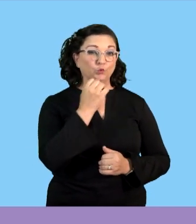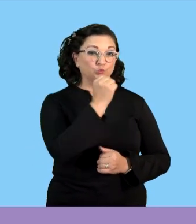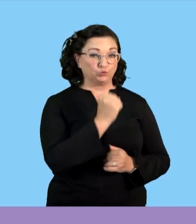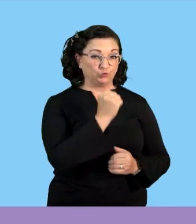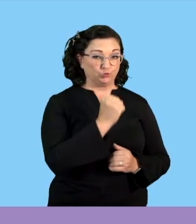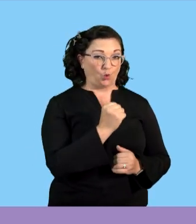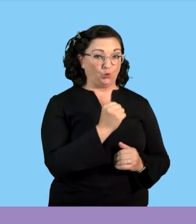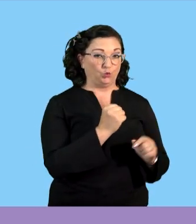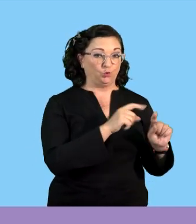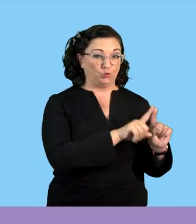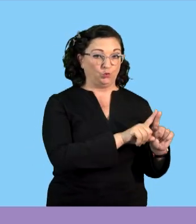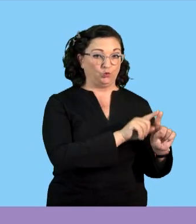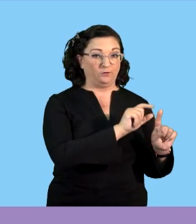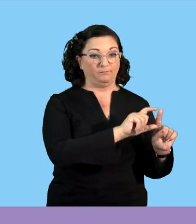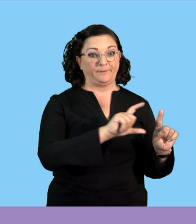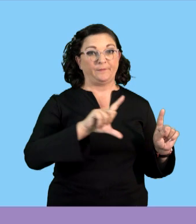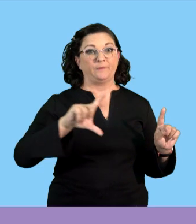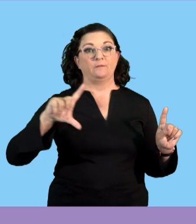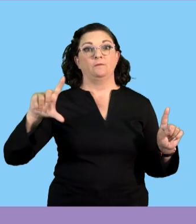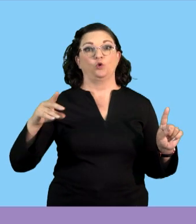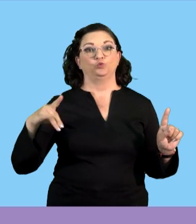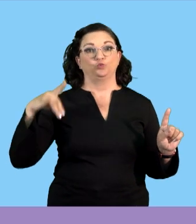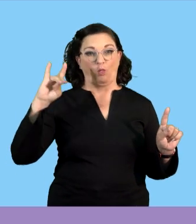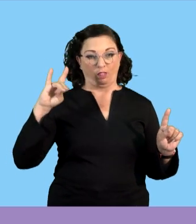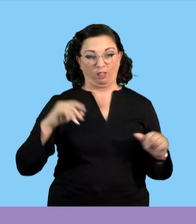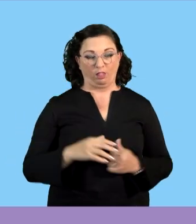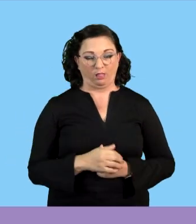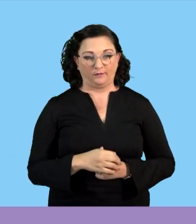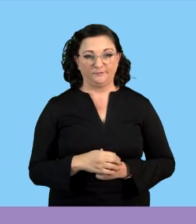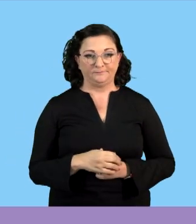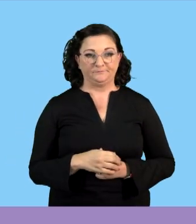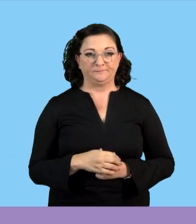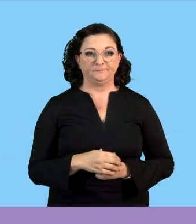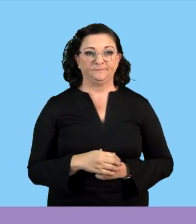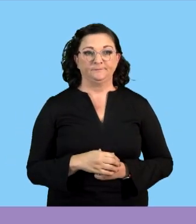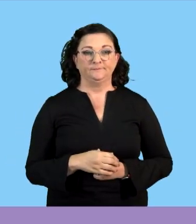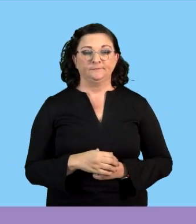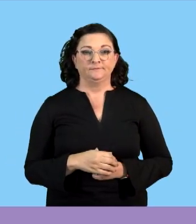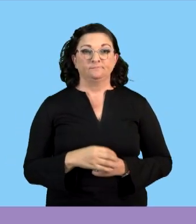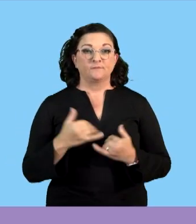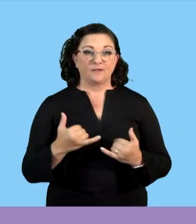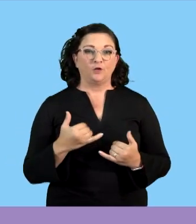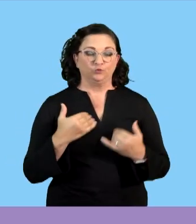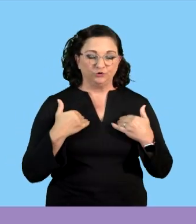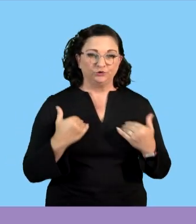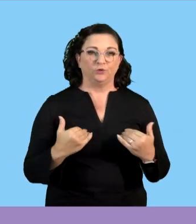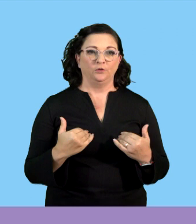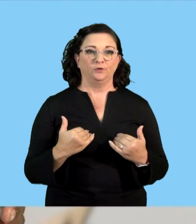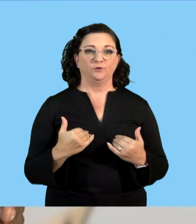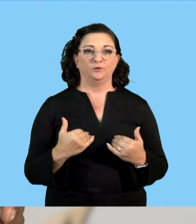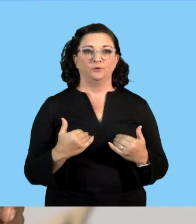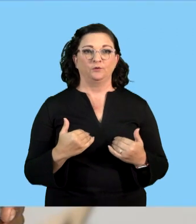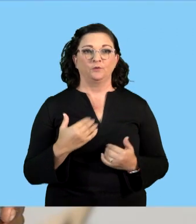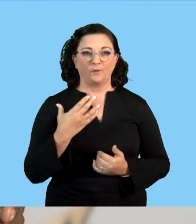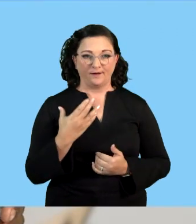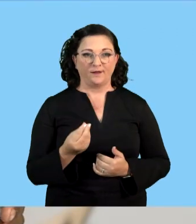the shortest, followed by until we get to the tallest. Let's do that. Now that we have a start